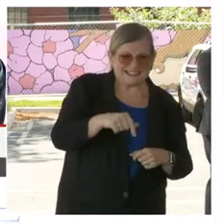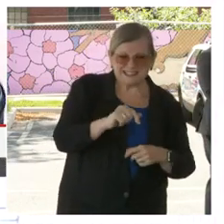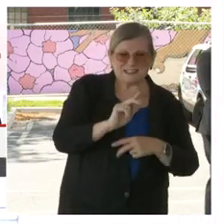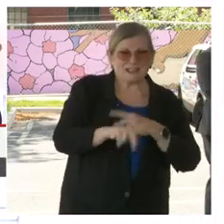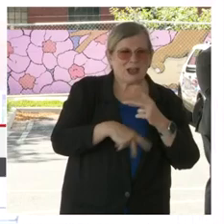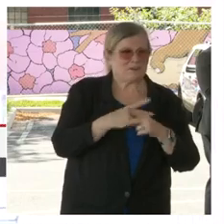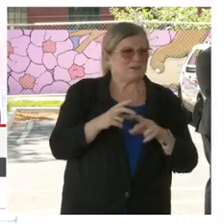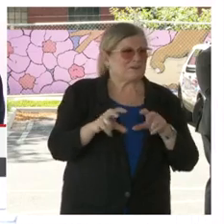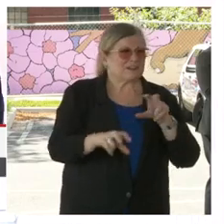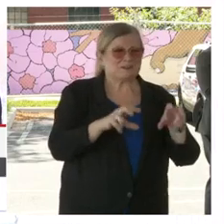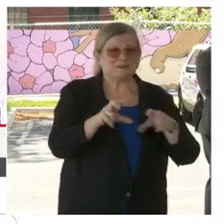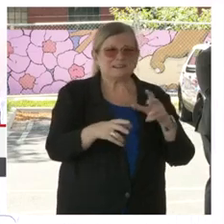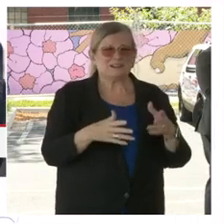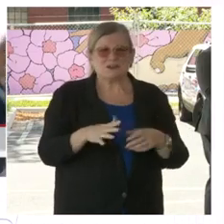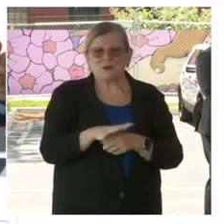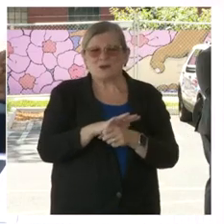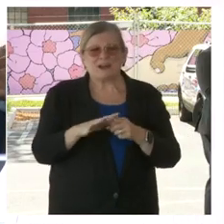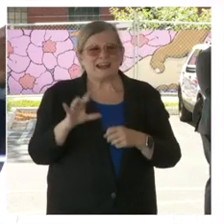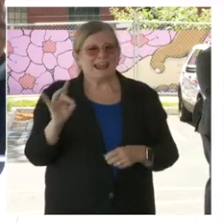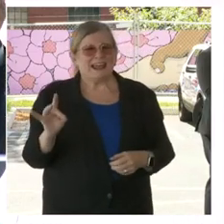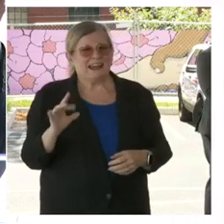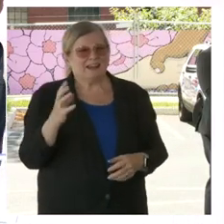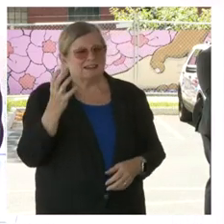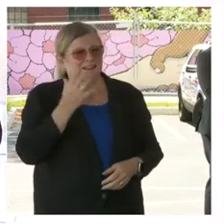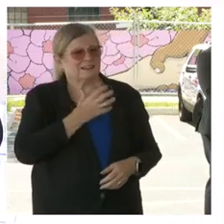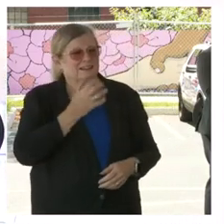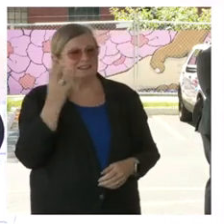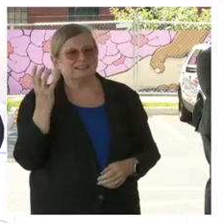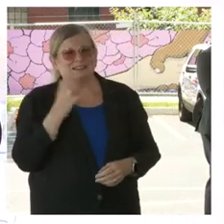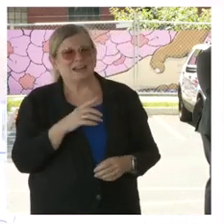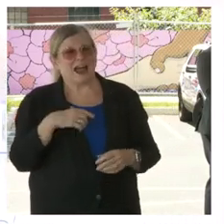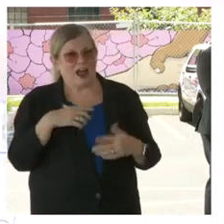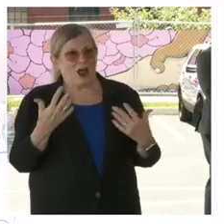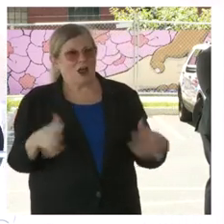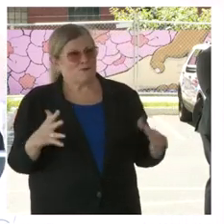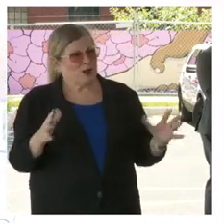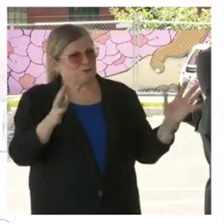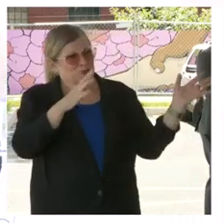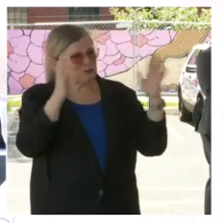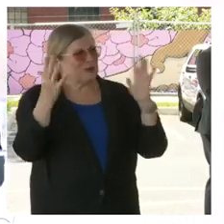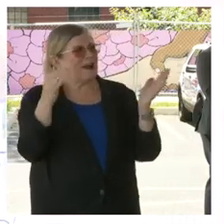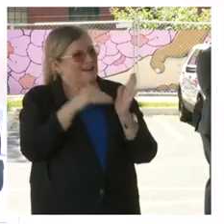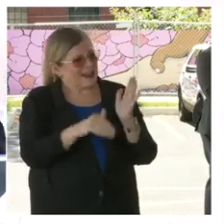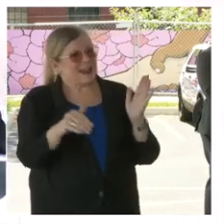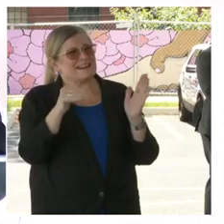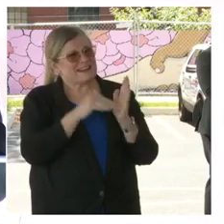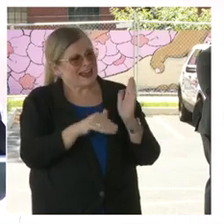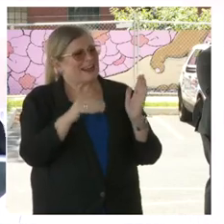here in Ward 8. So you already applauded, but you need to give her another round of applause for all of her work, please.